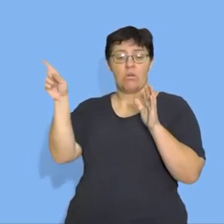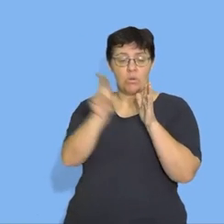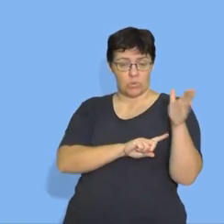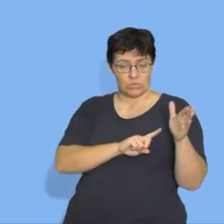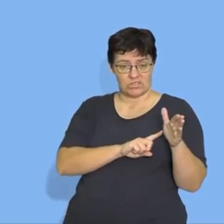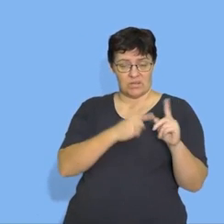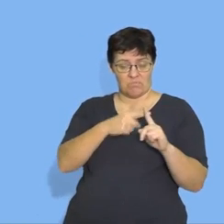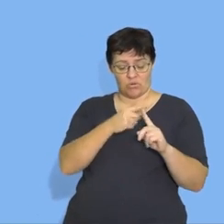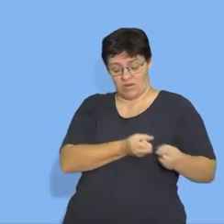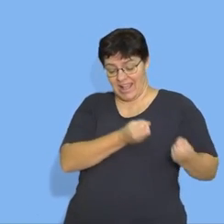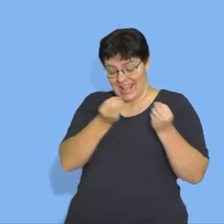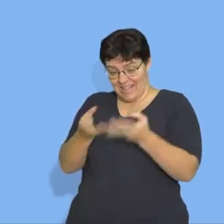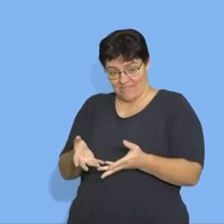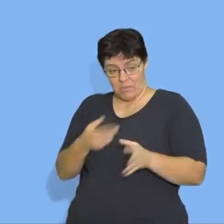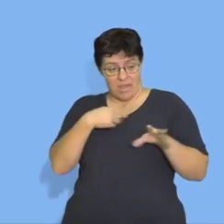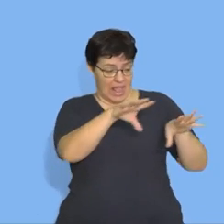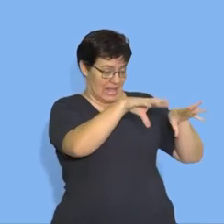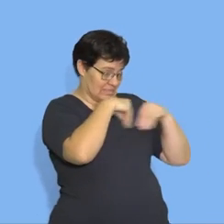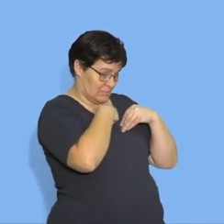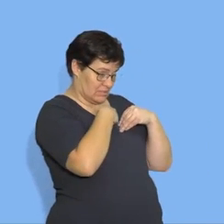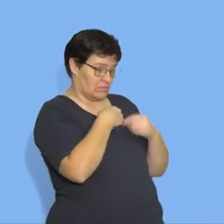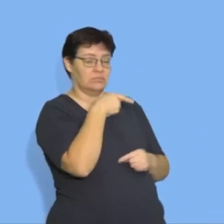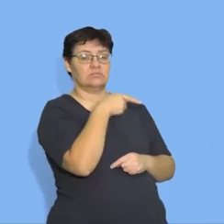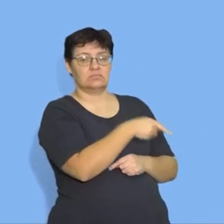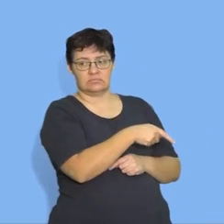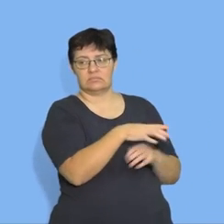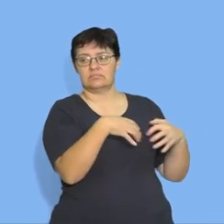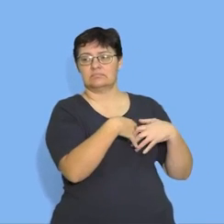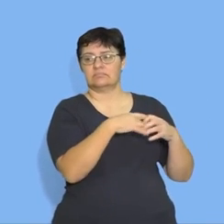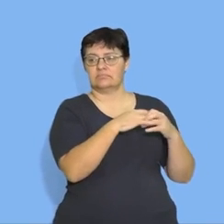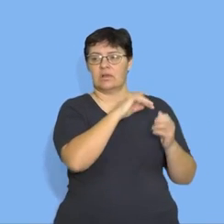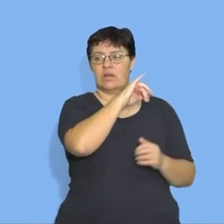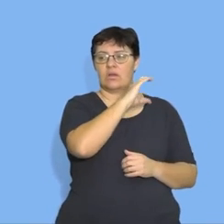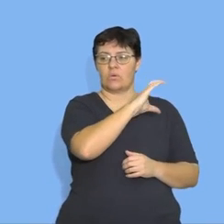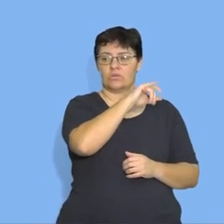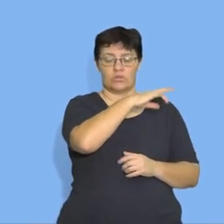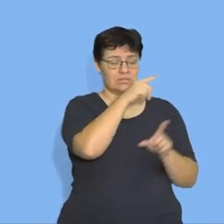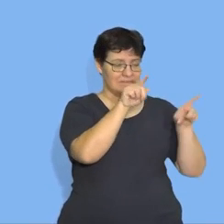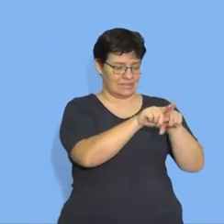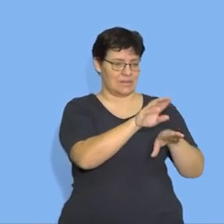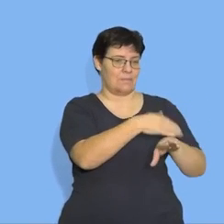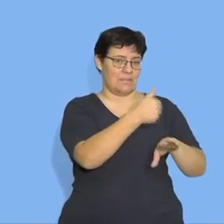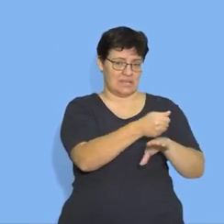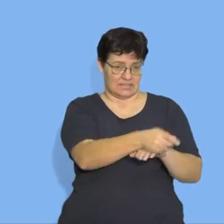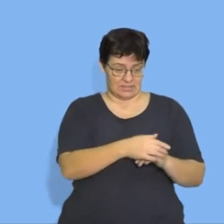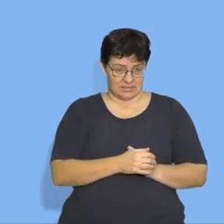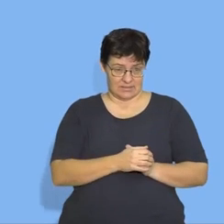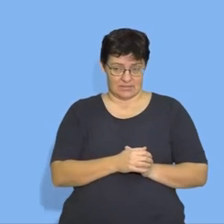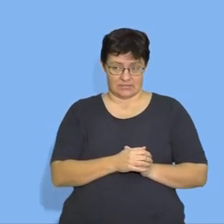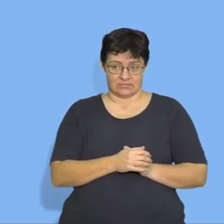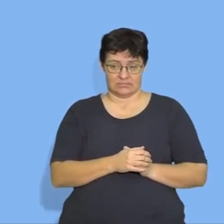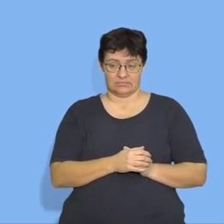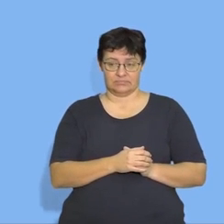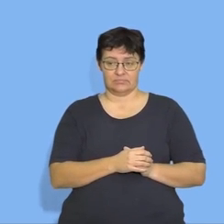that proton, it forms what is called a conjugate base, right? So this acid, when it